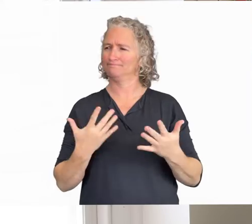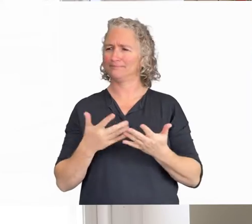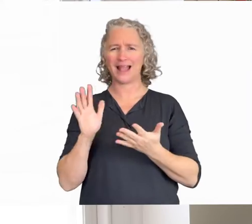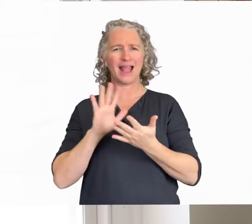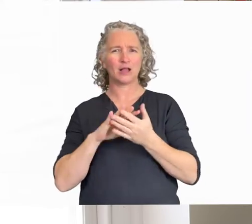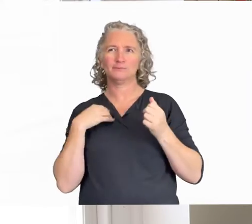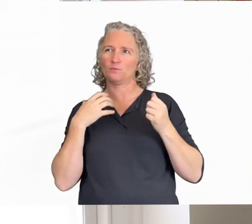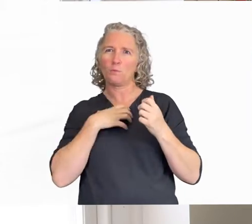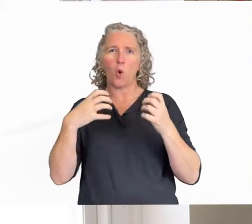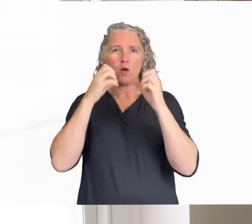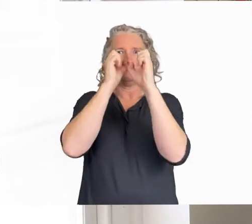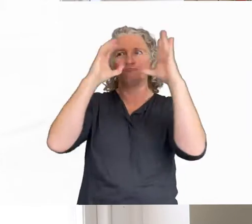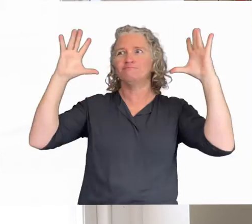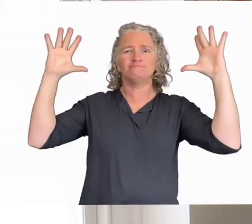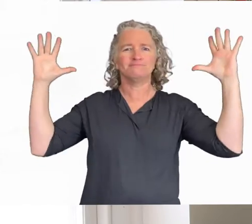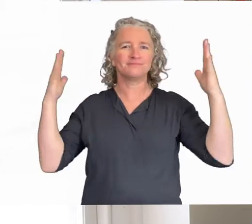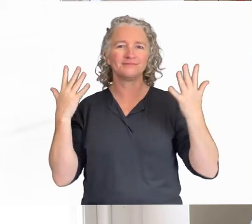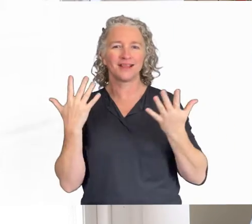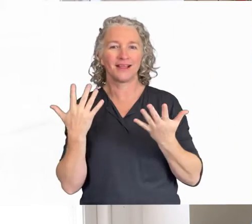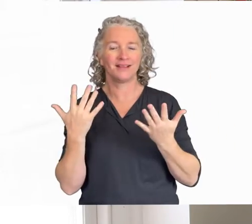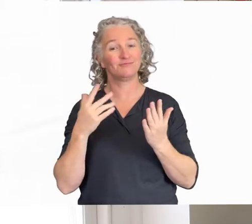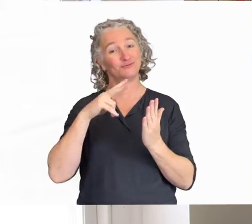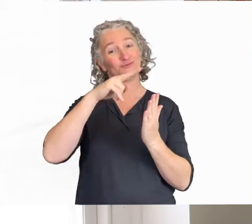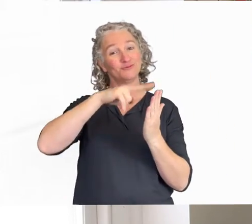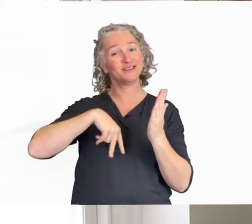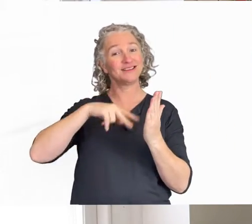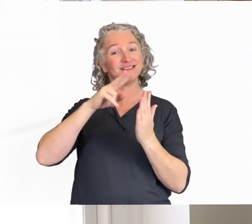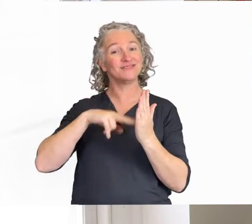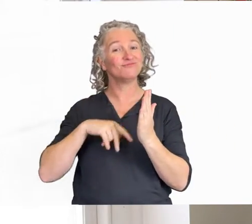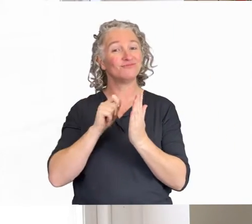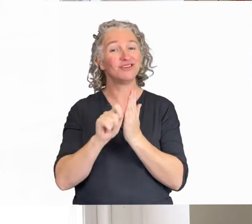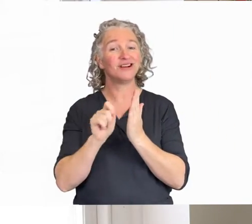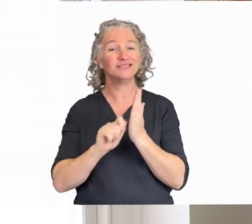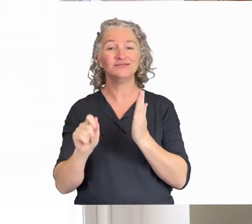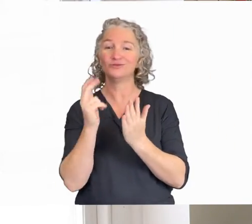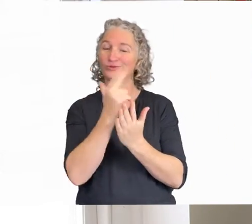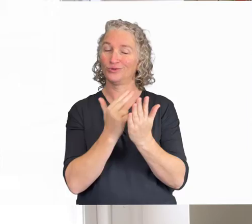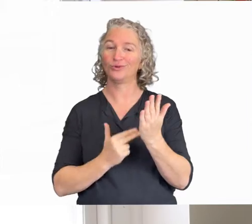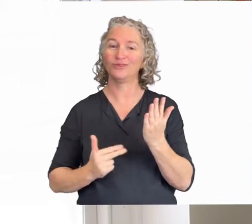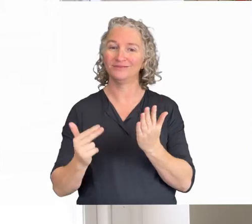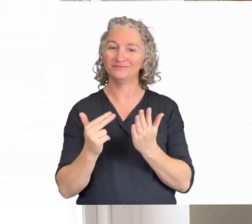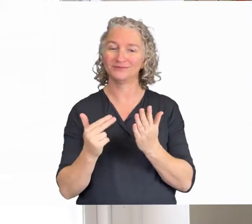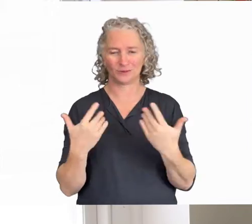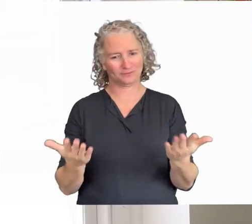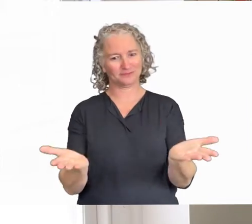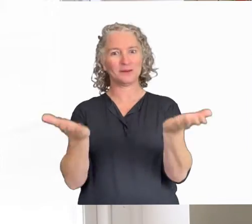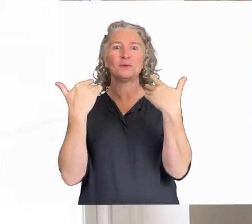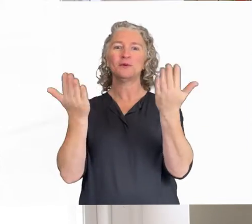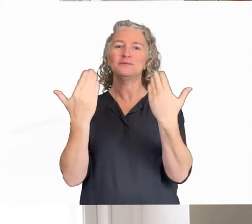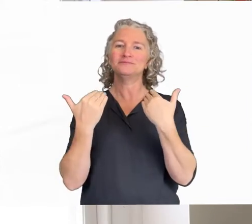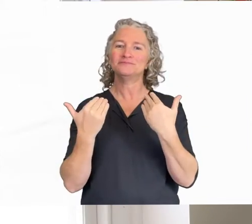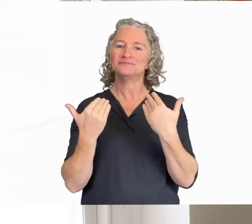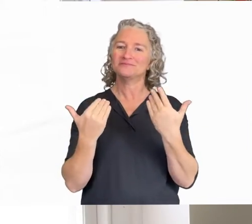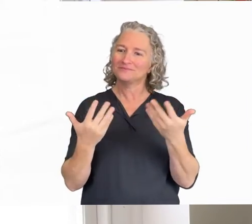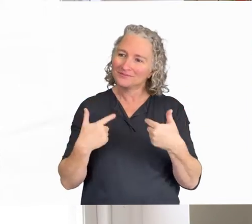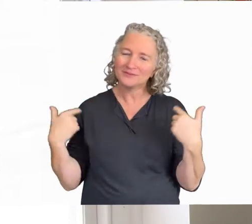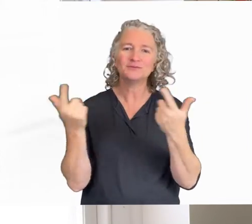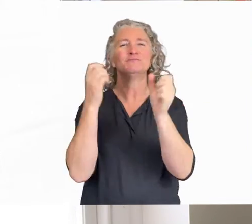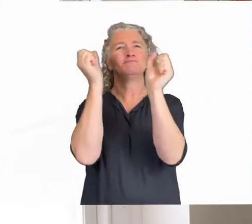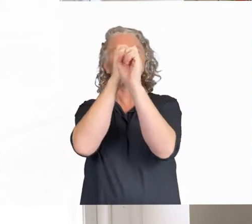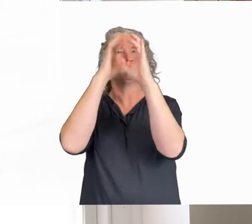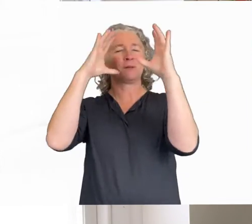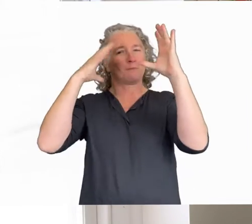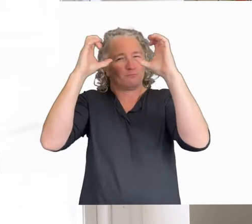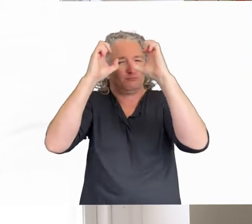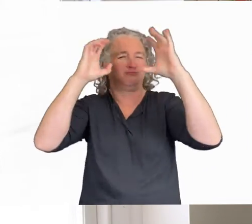and you can strengthen your imagination or keep it strong by reading, writing, and drawing.